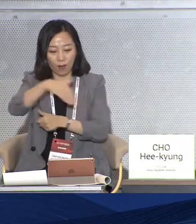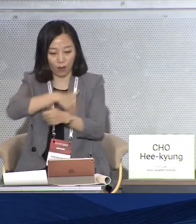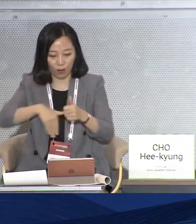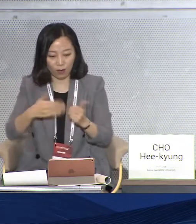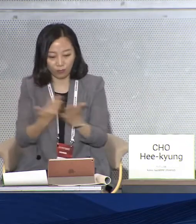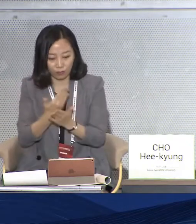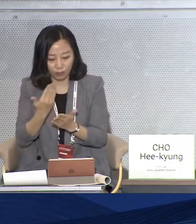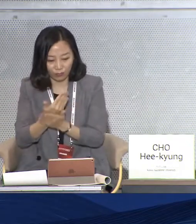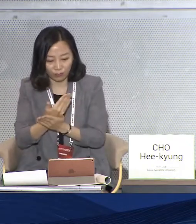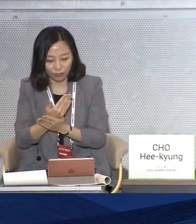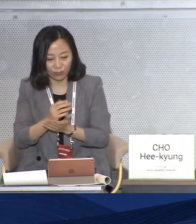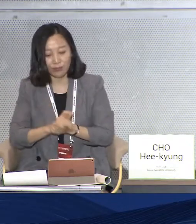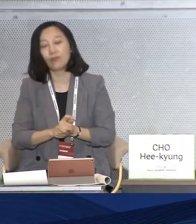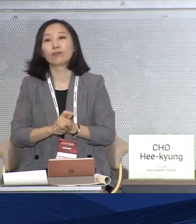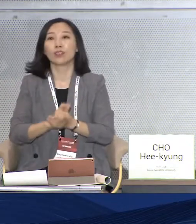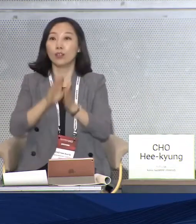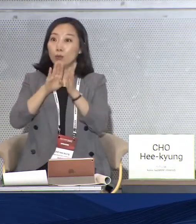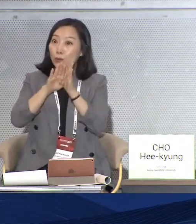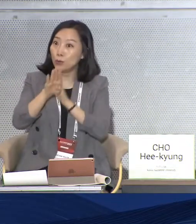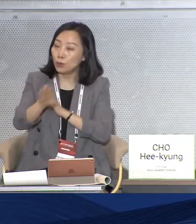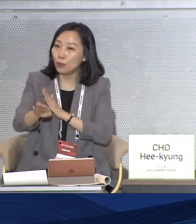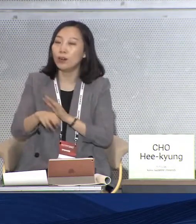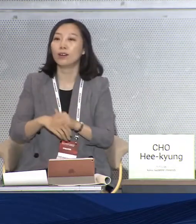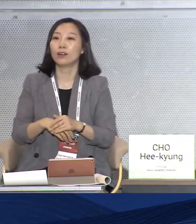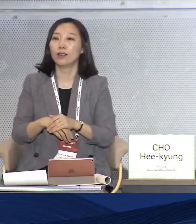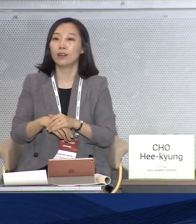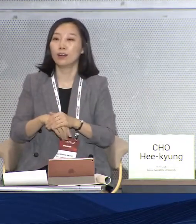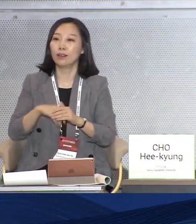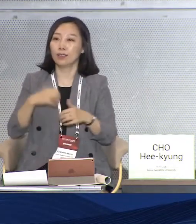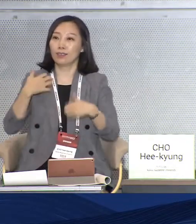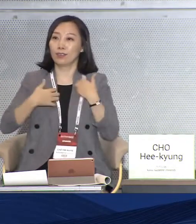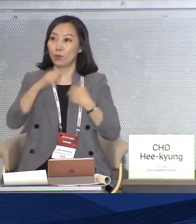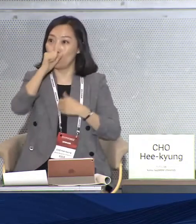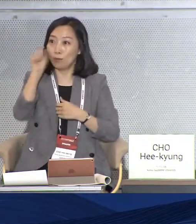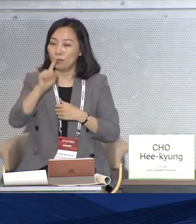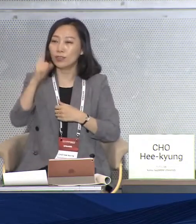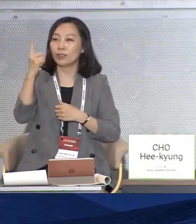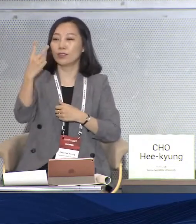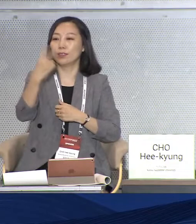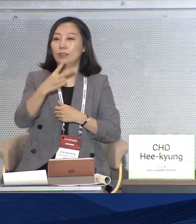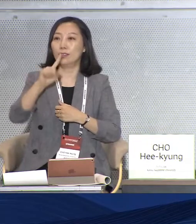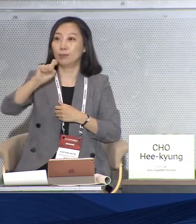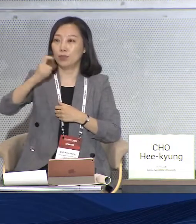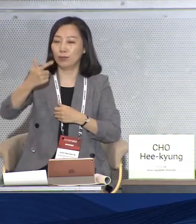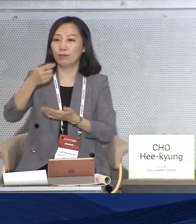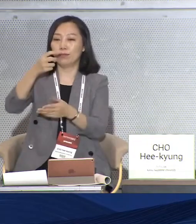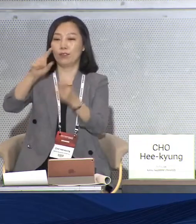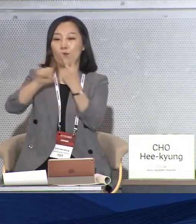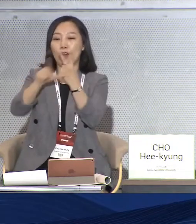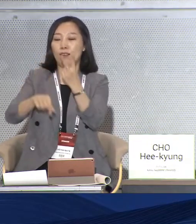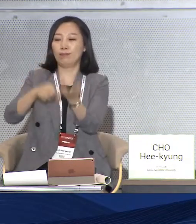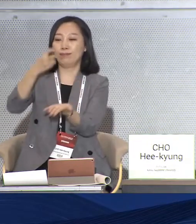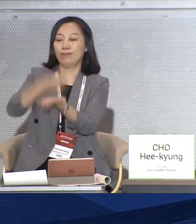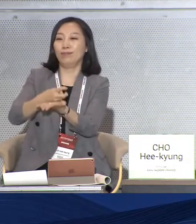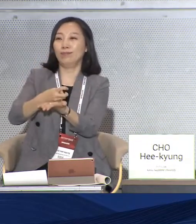are. And the education, again, is showing a quantitative growth.